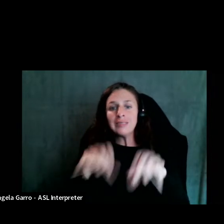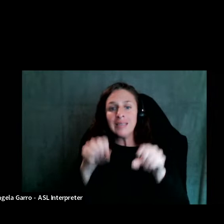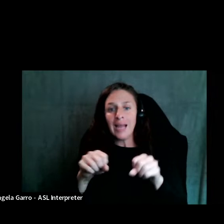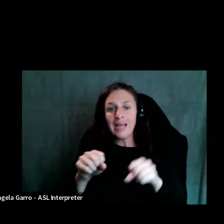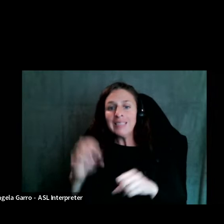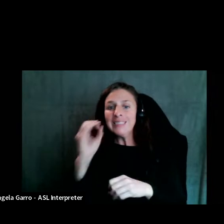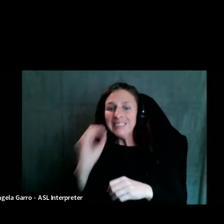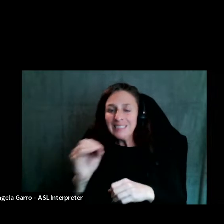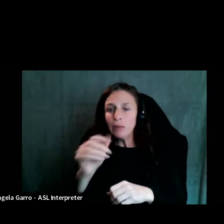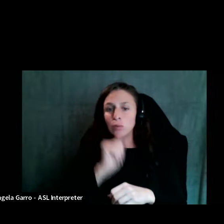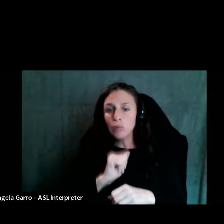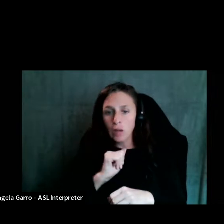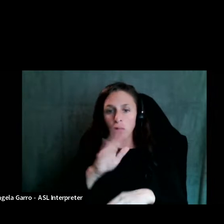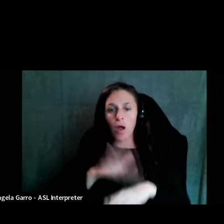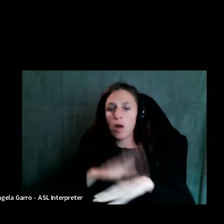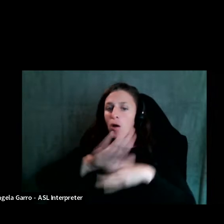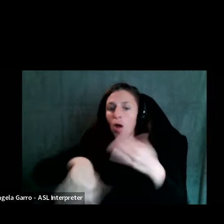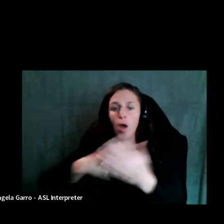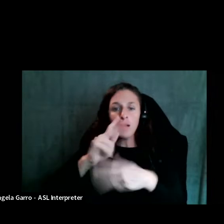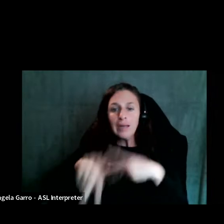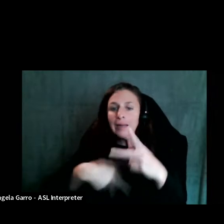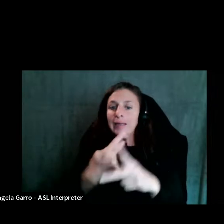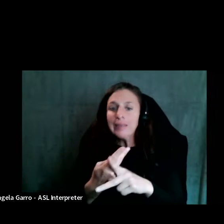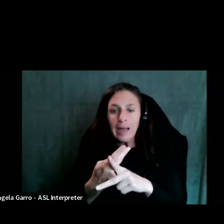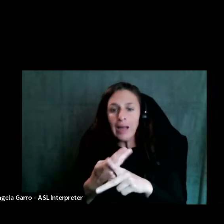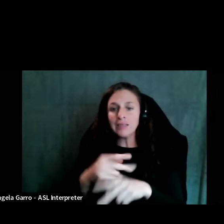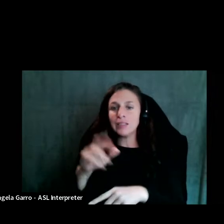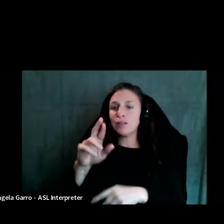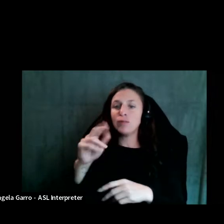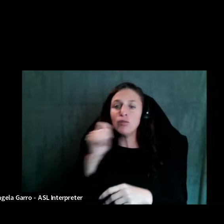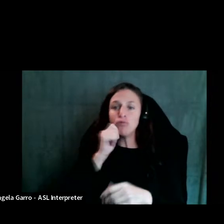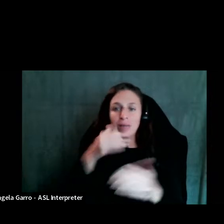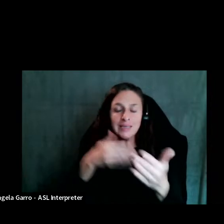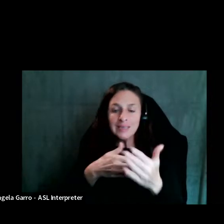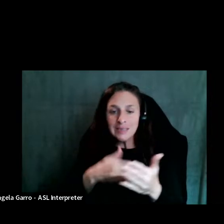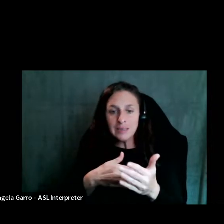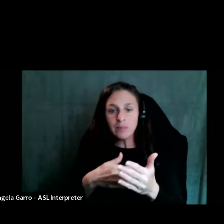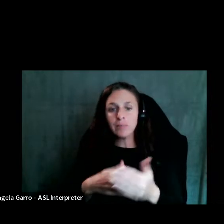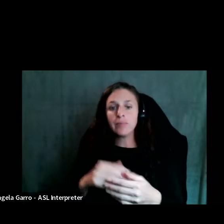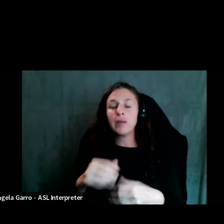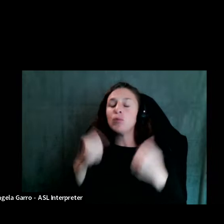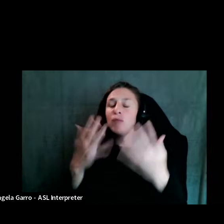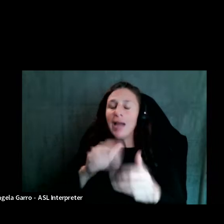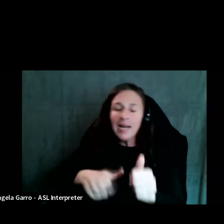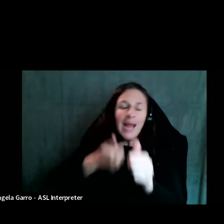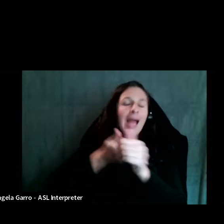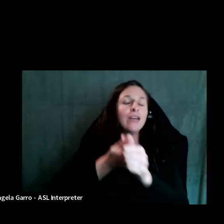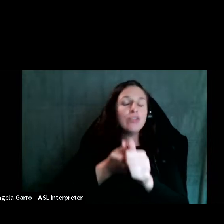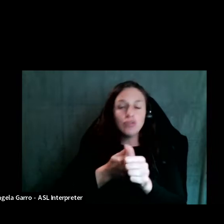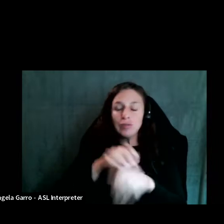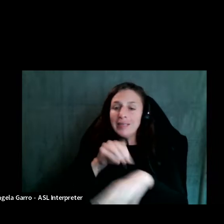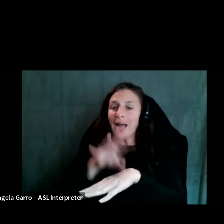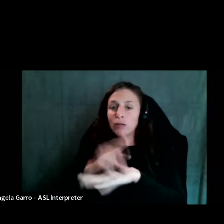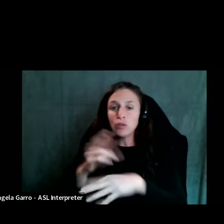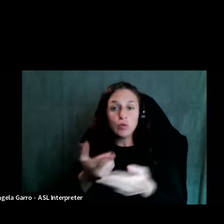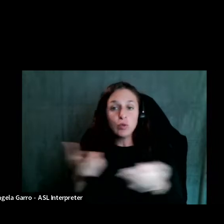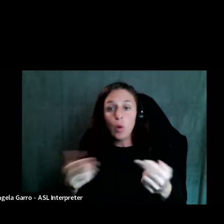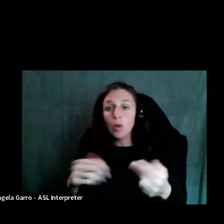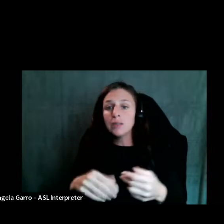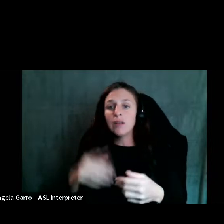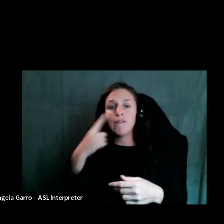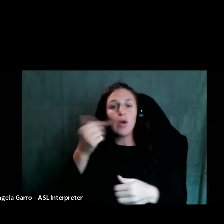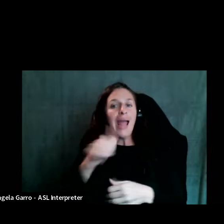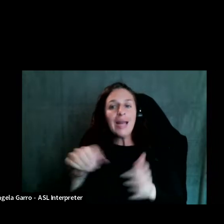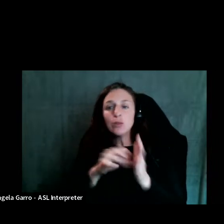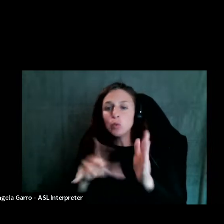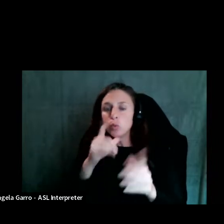all forms of racism. I encourage you to provide extra counseling resources for any student affected by this